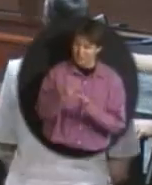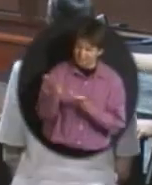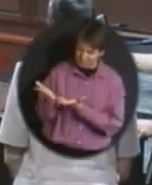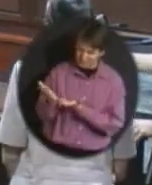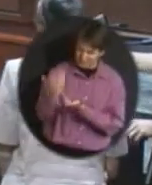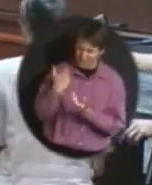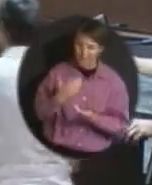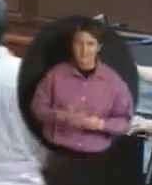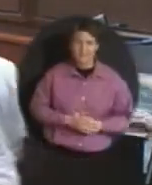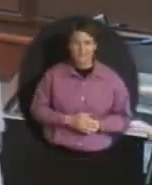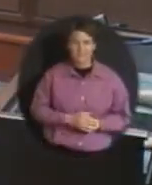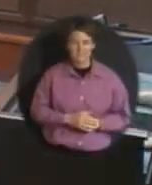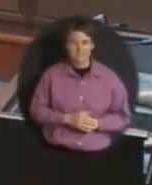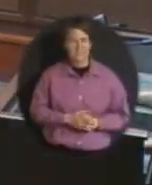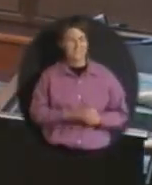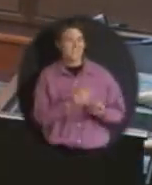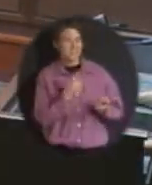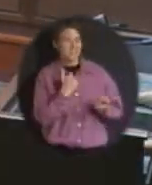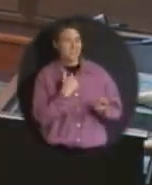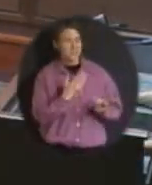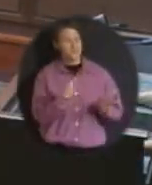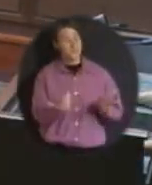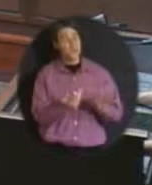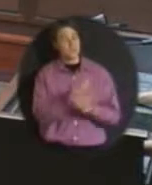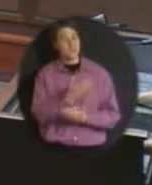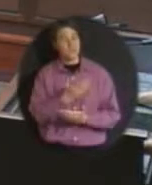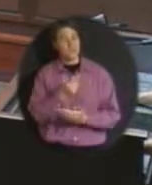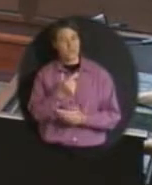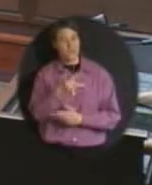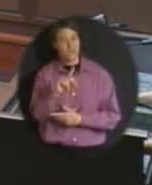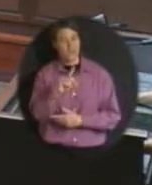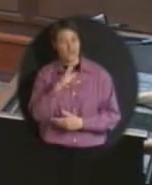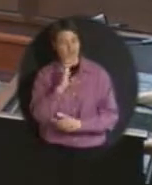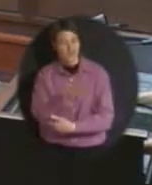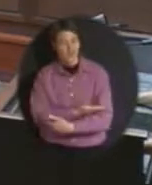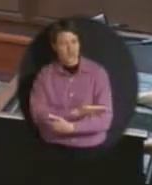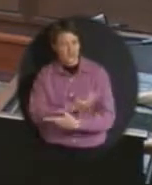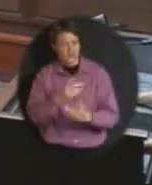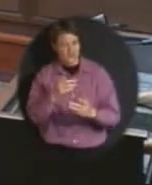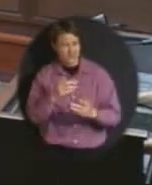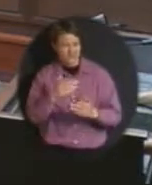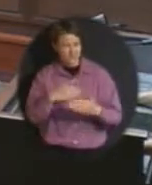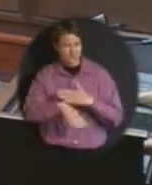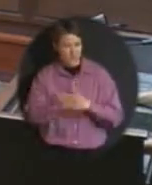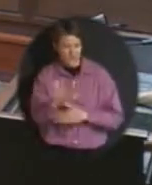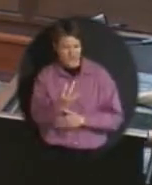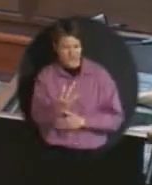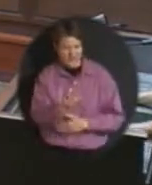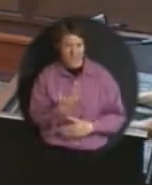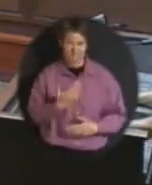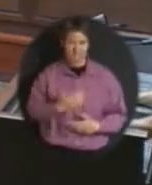make. I have a new granddaughter as of Friday.